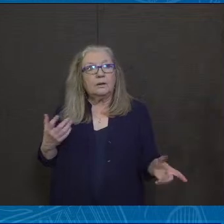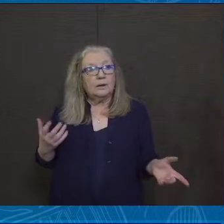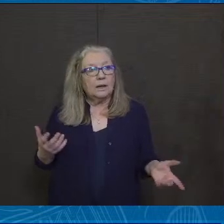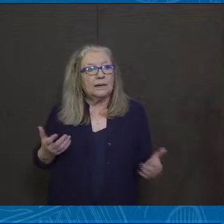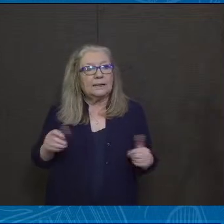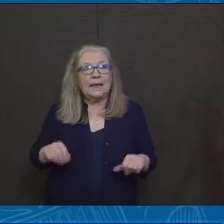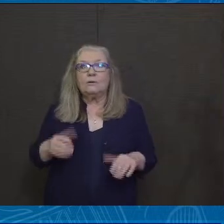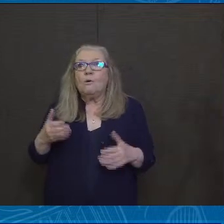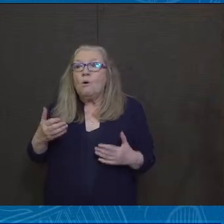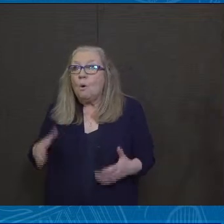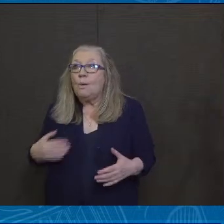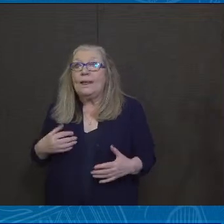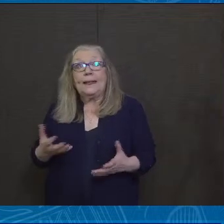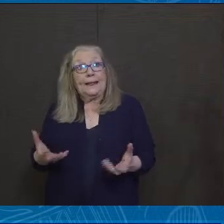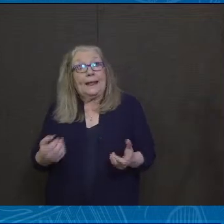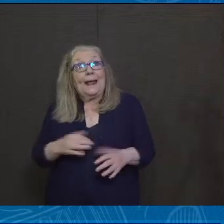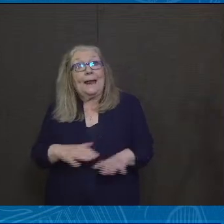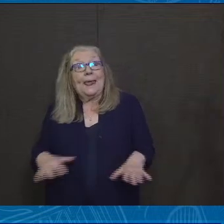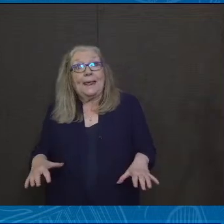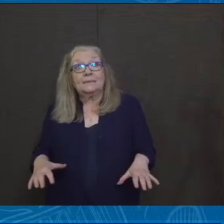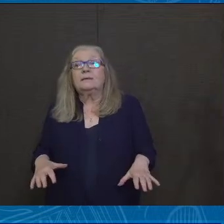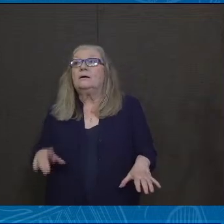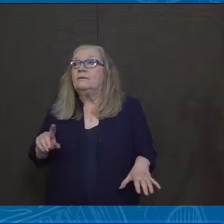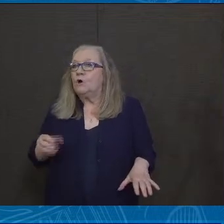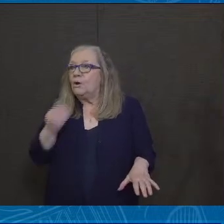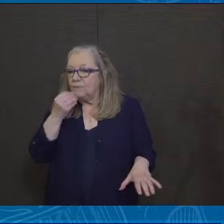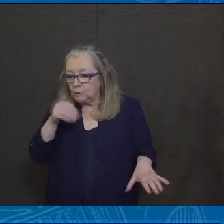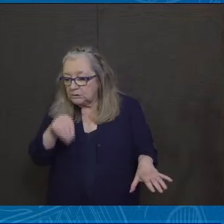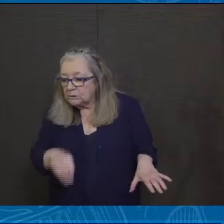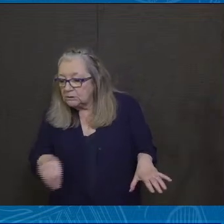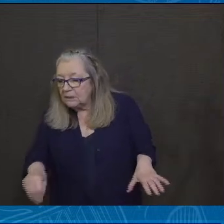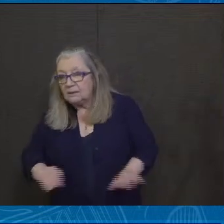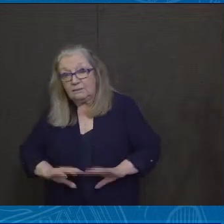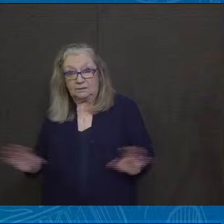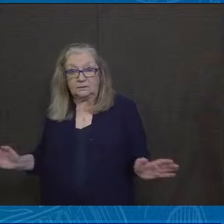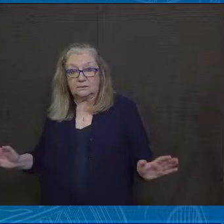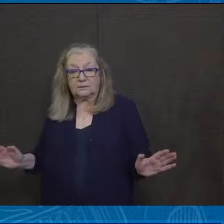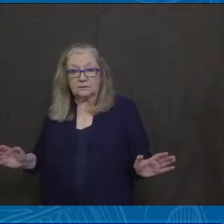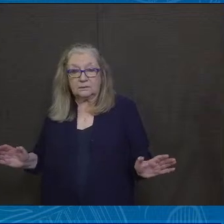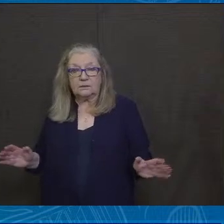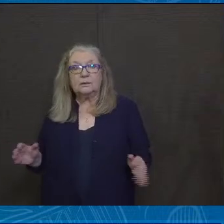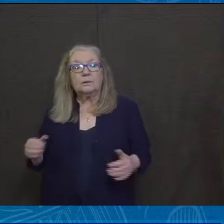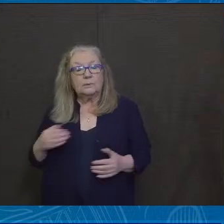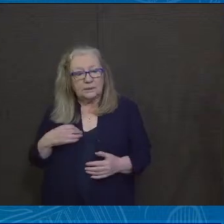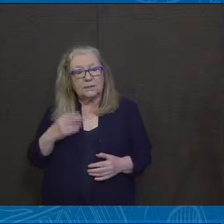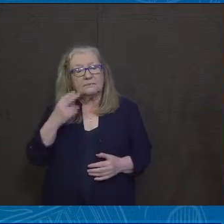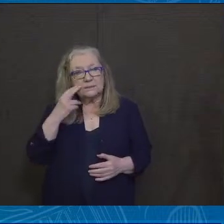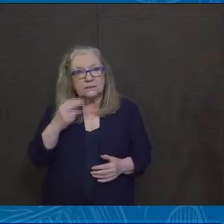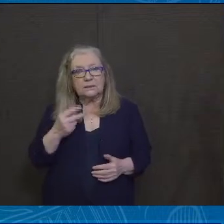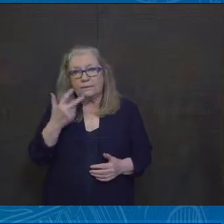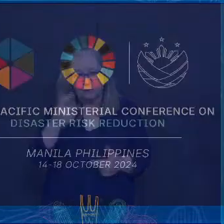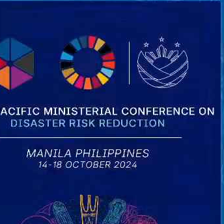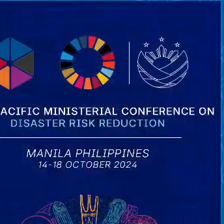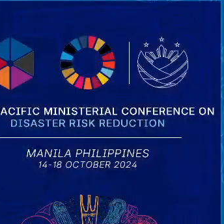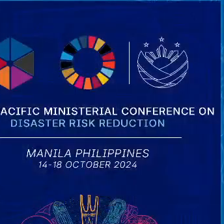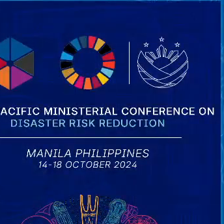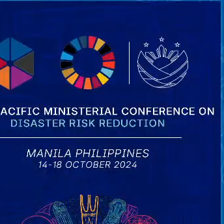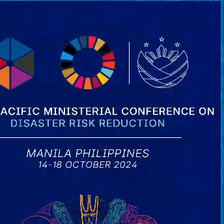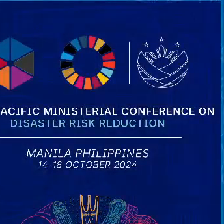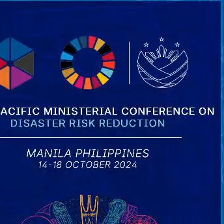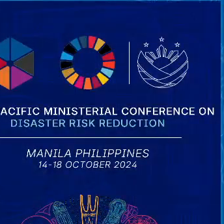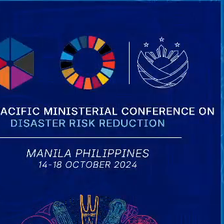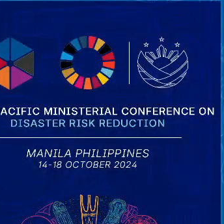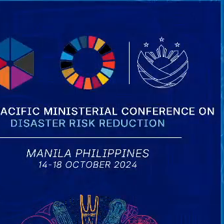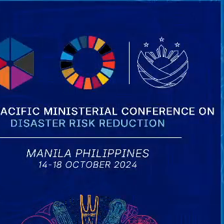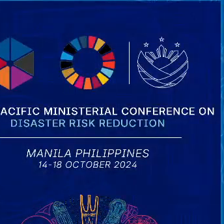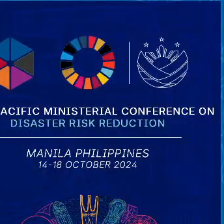food. And what we have seen in our line of work is the 3 initiative garden. 1 garden is for you to